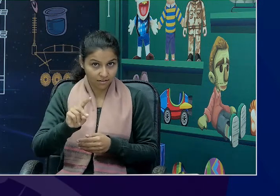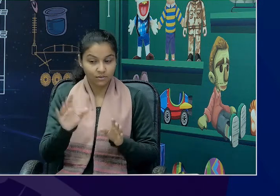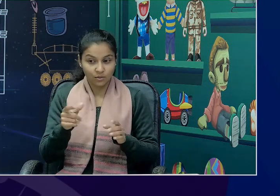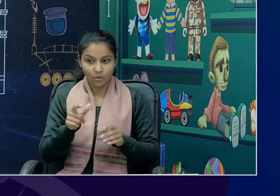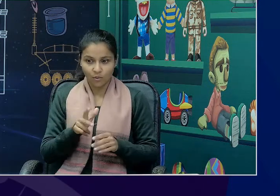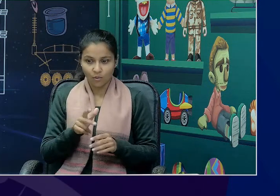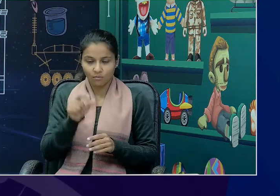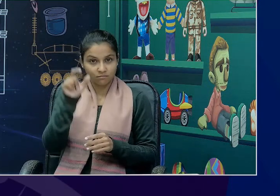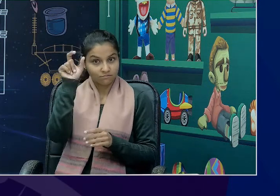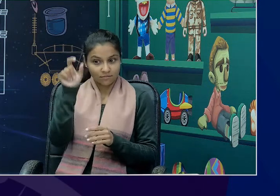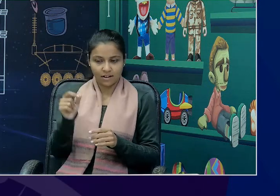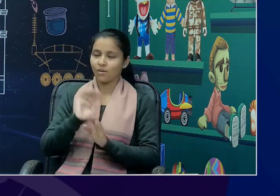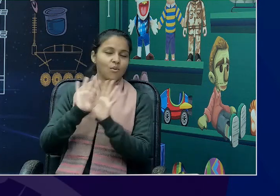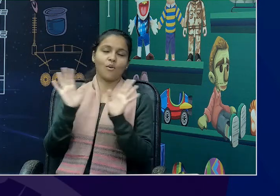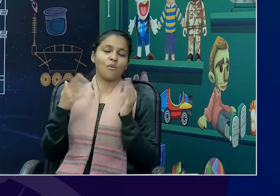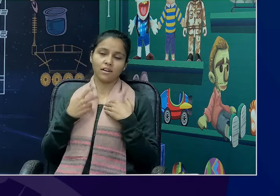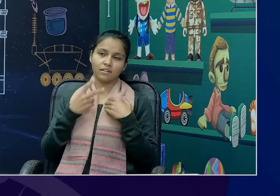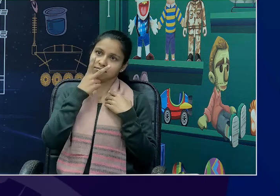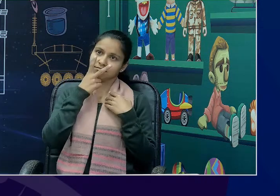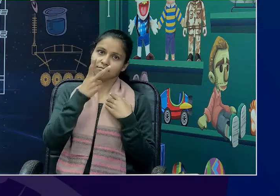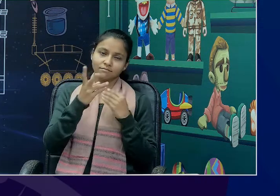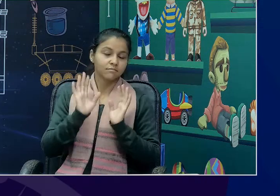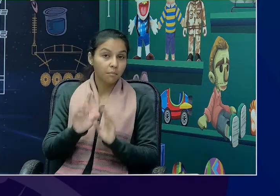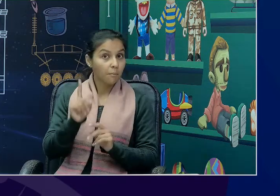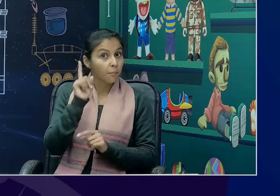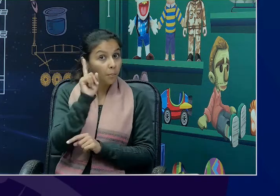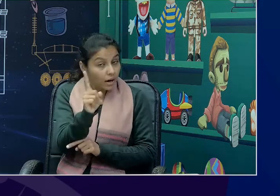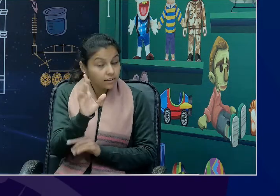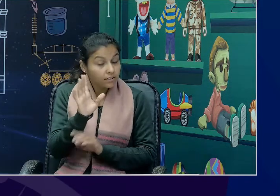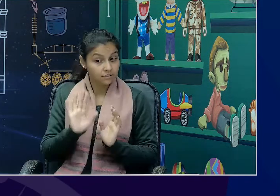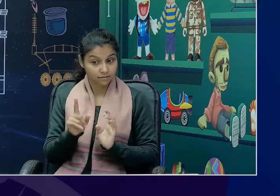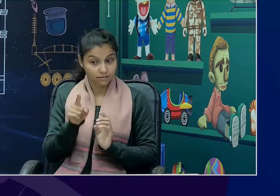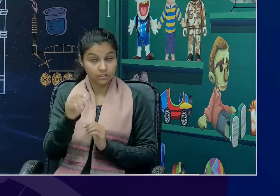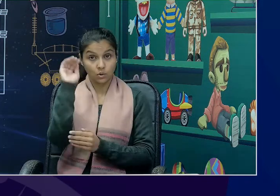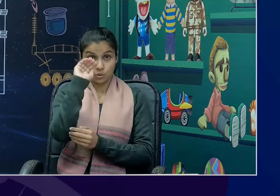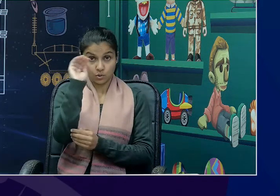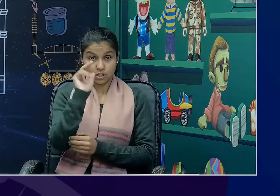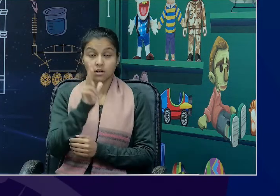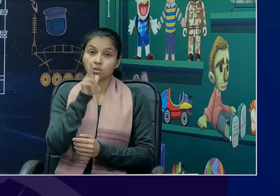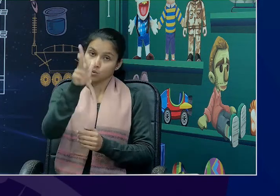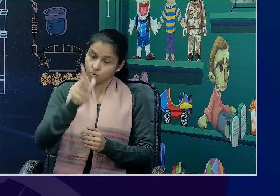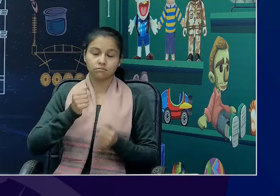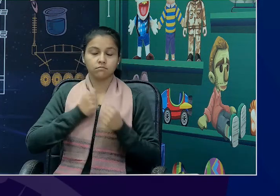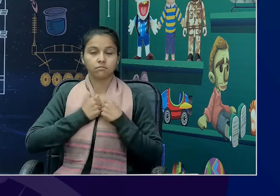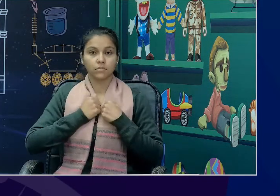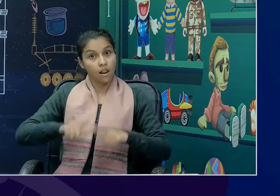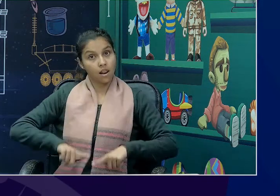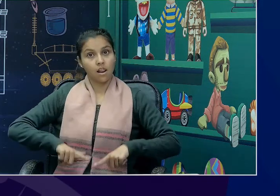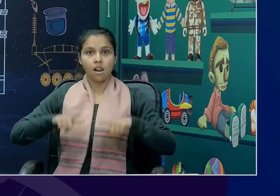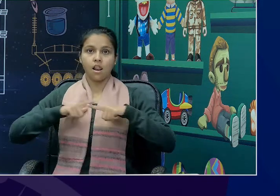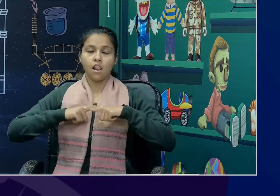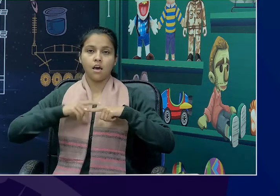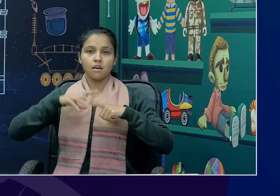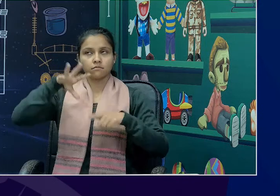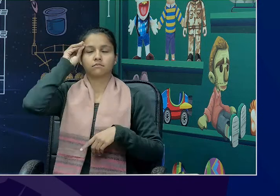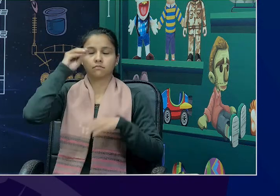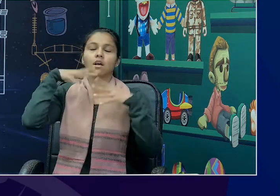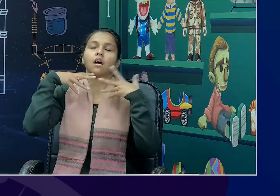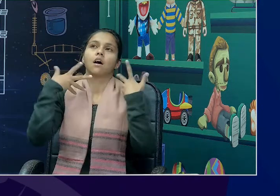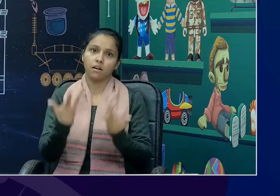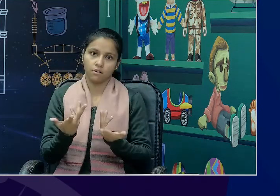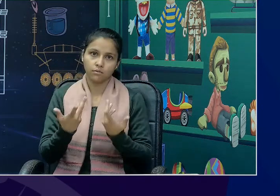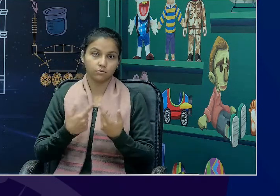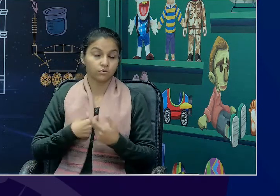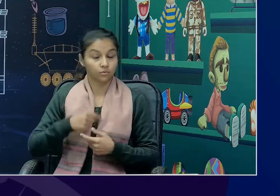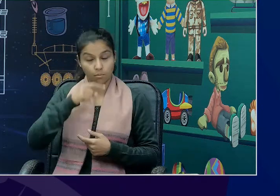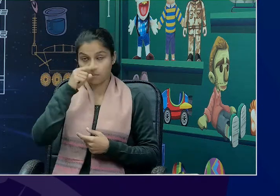said, no, I did not see the snake again, but the snake taught me a lesson for the life, that we should never be too proud of